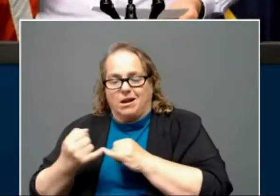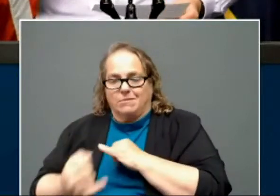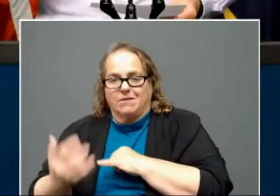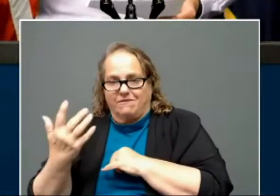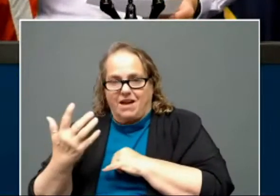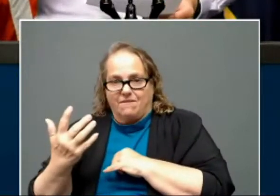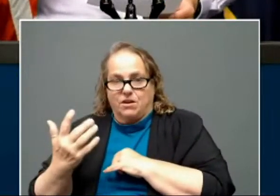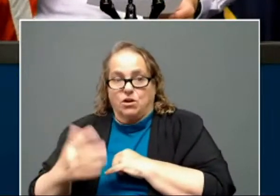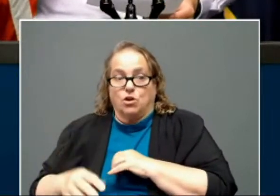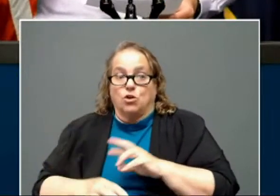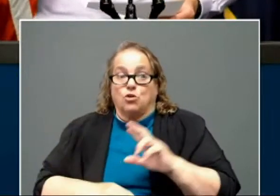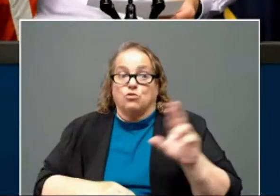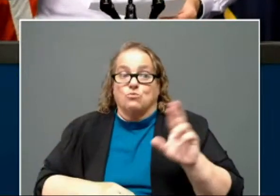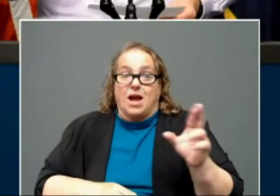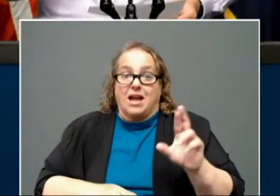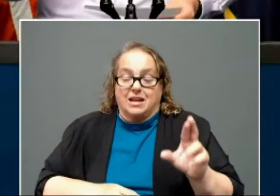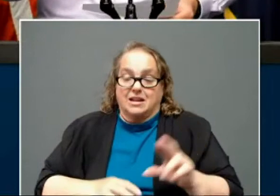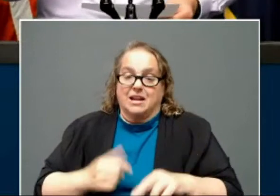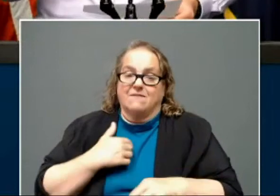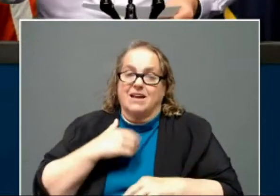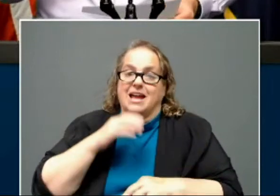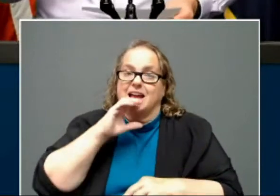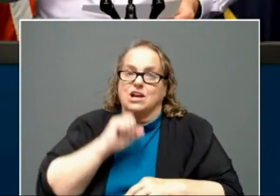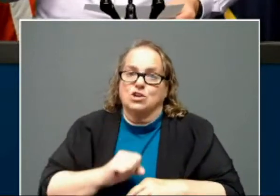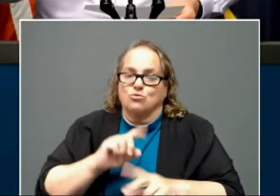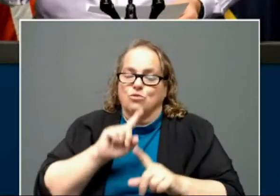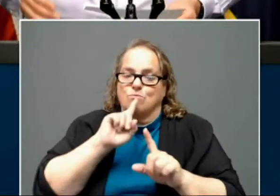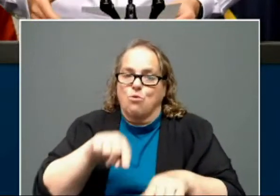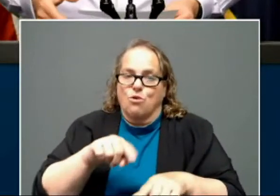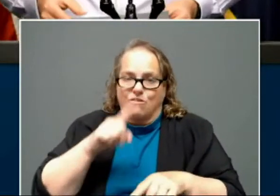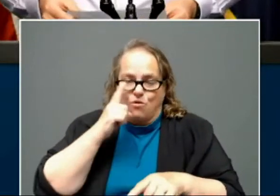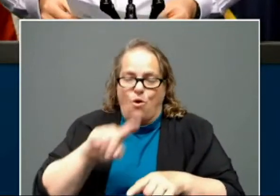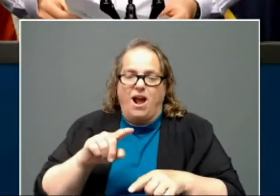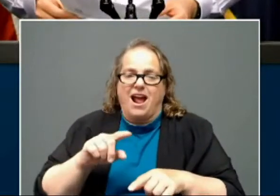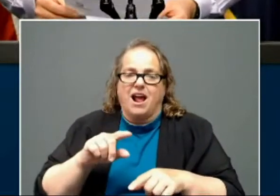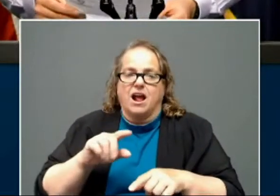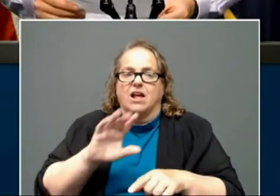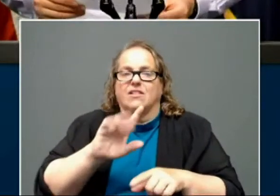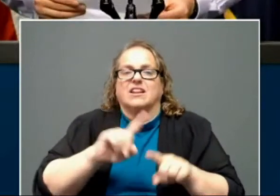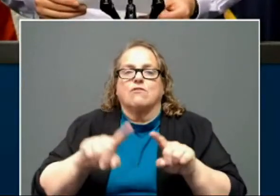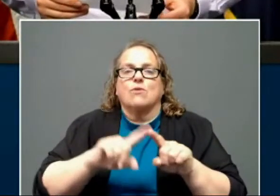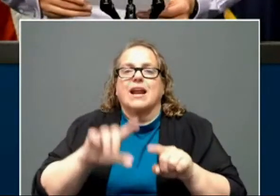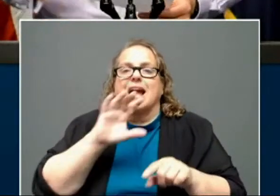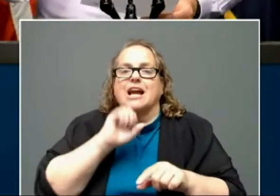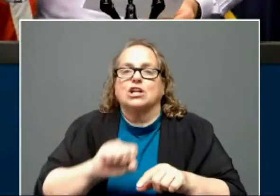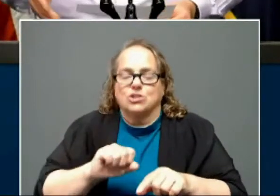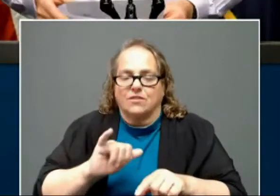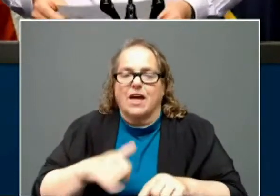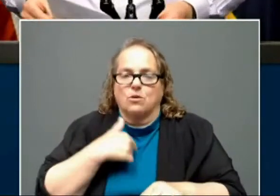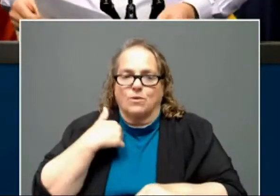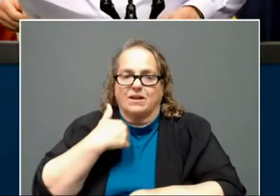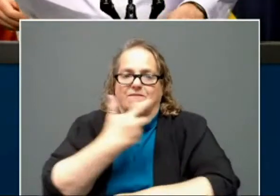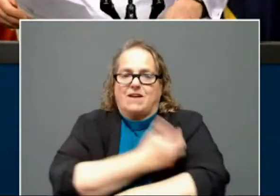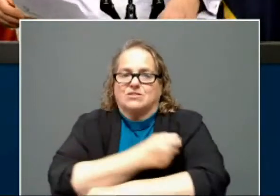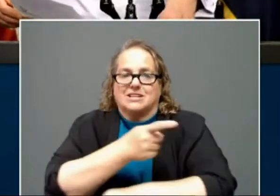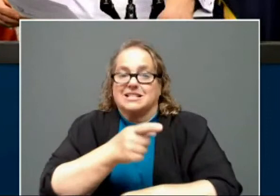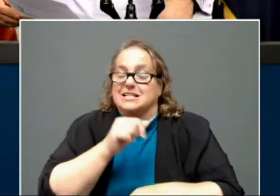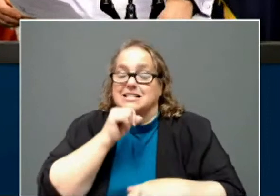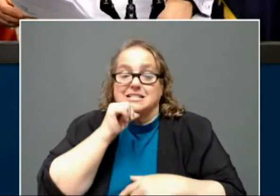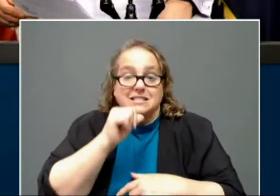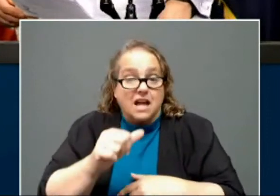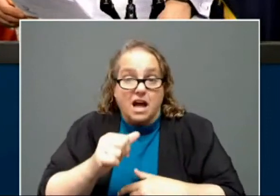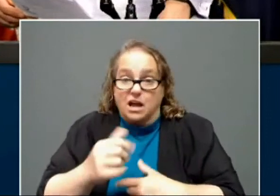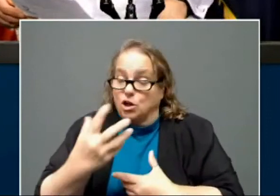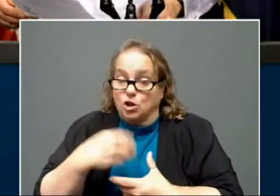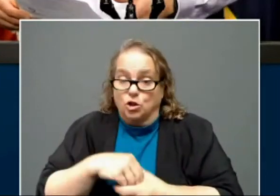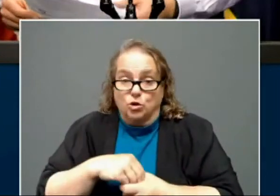are age report outs for the amount of that age bracket that we vaccinated. This does not include race